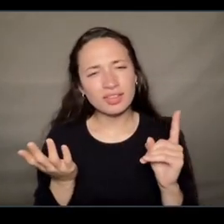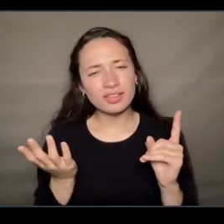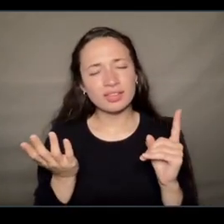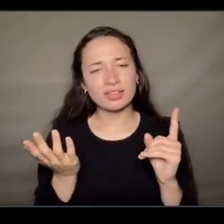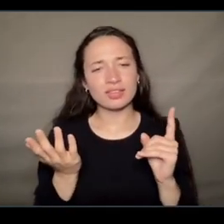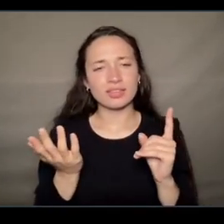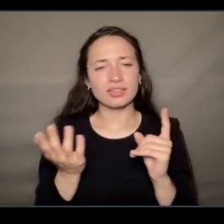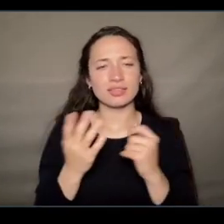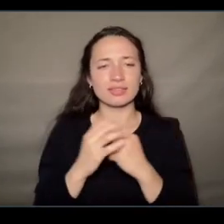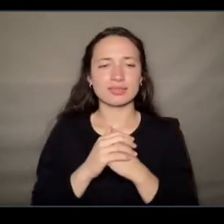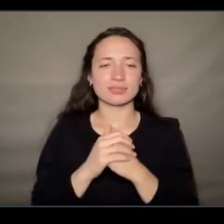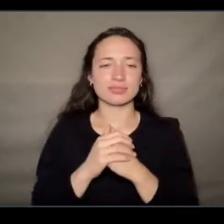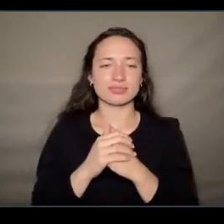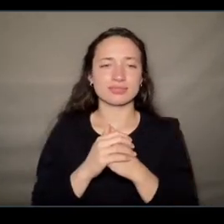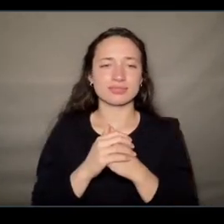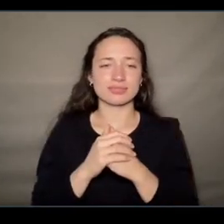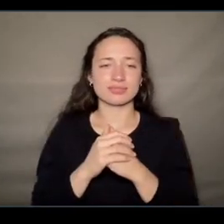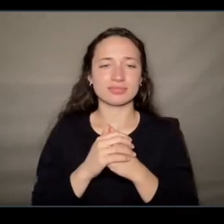where was it?